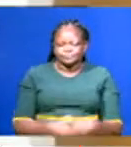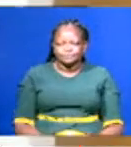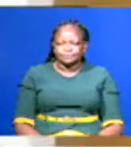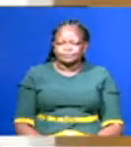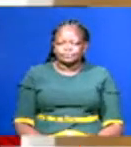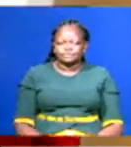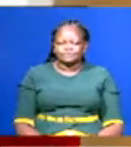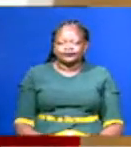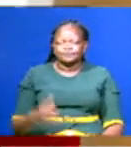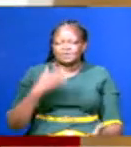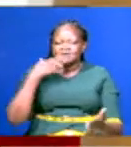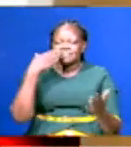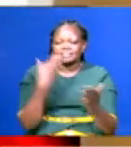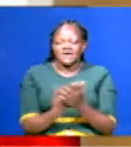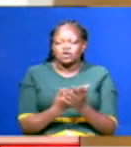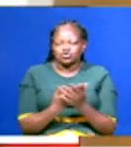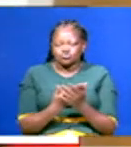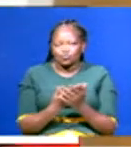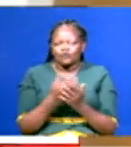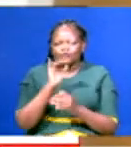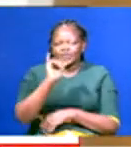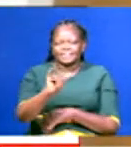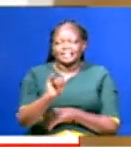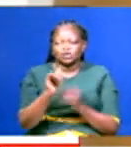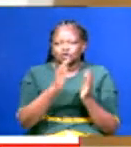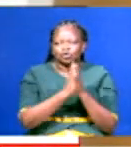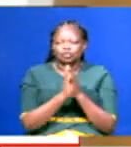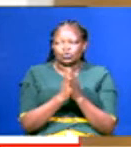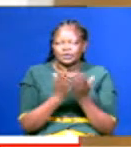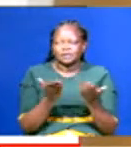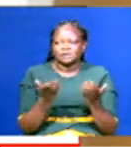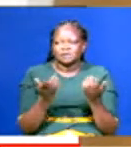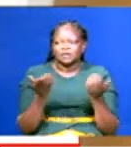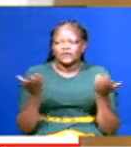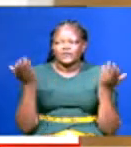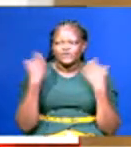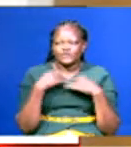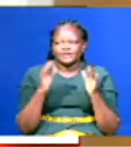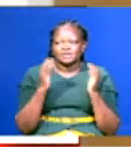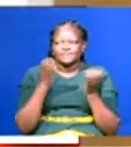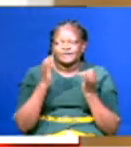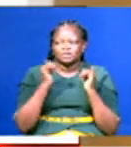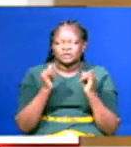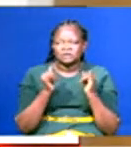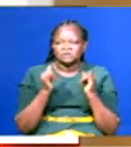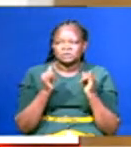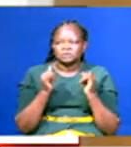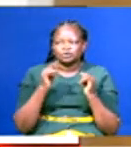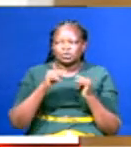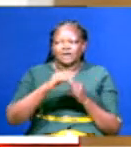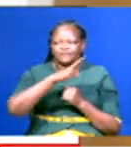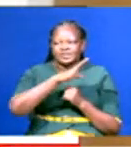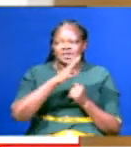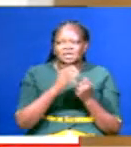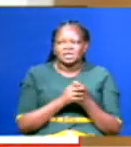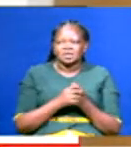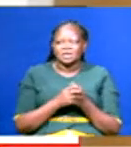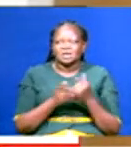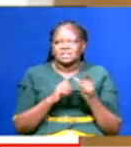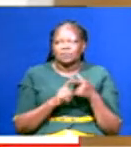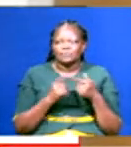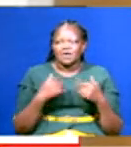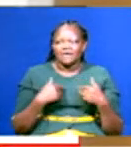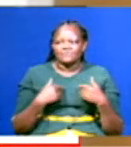Thank you, Nuta Mukami, for that story. That's where we put a cap on business news tonight. On the other end of the studio, we